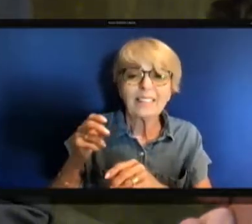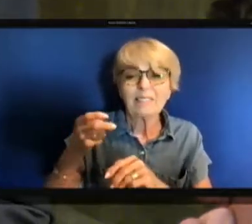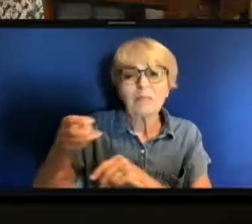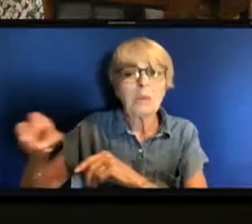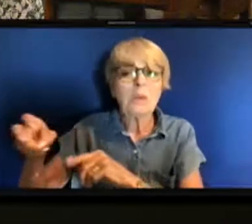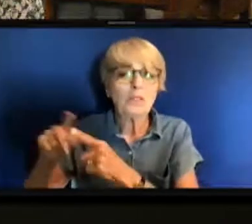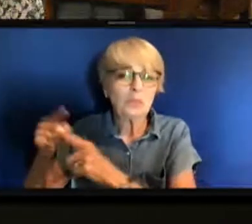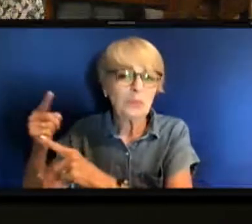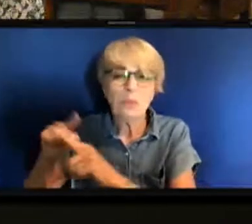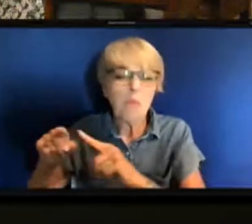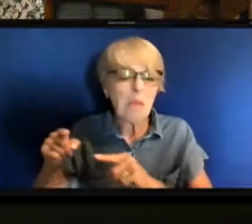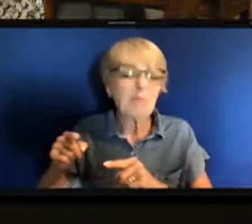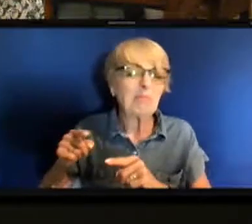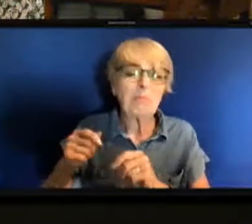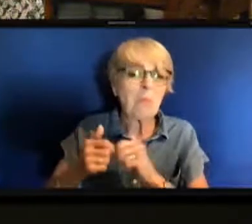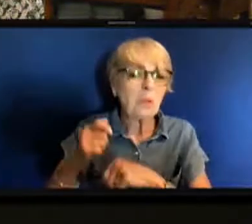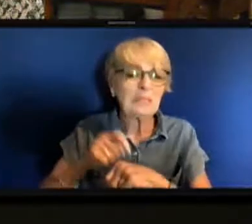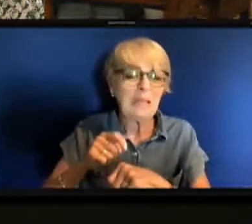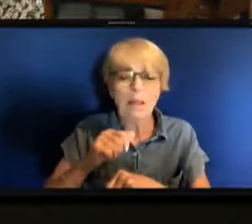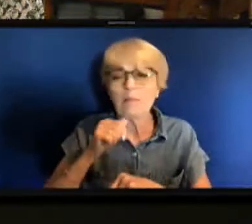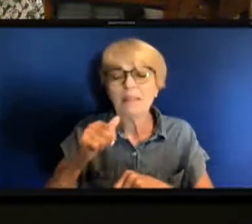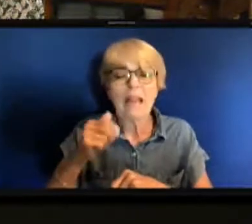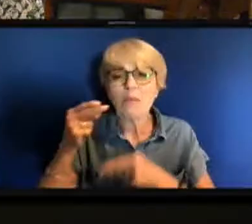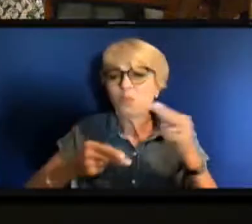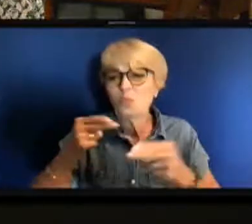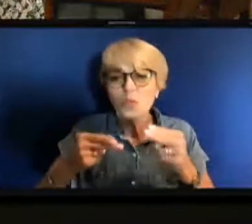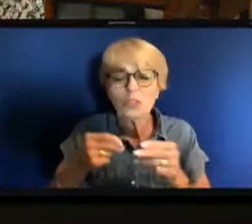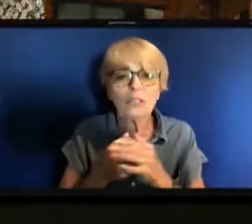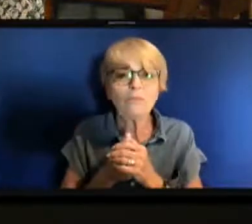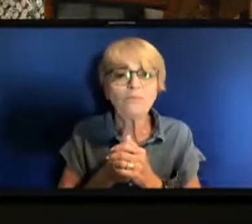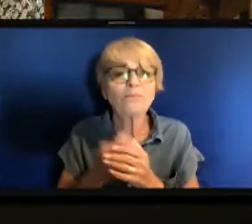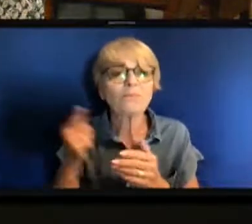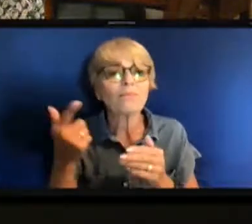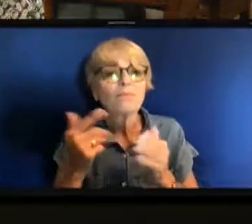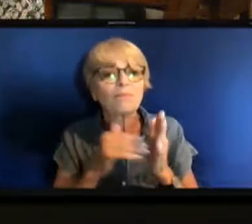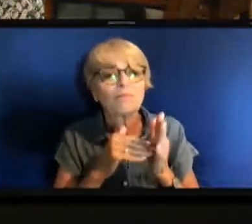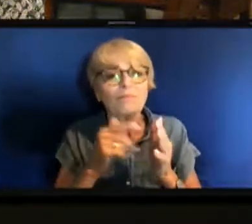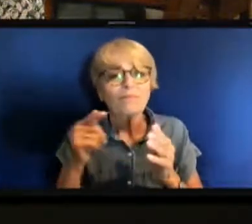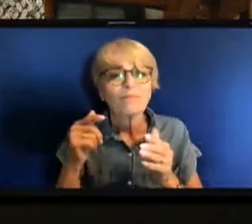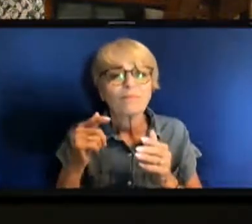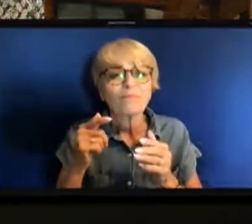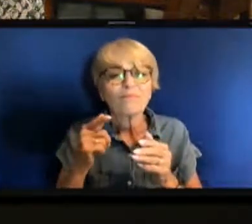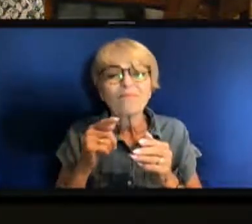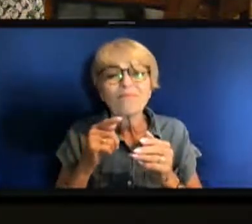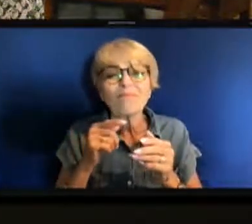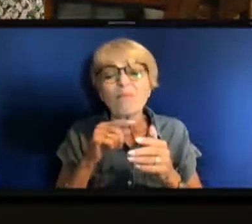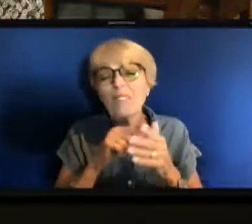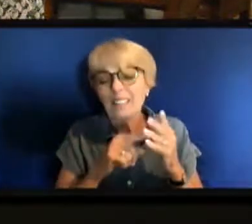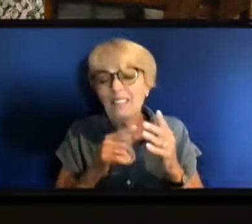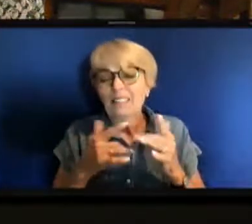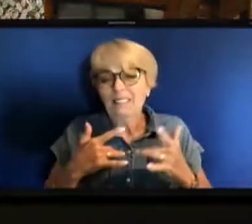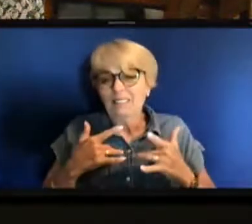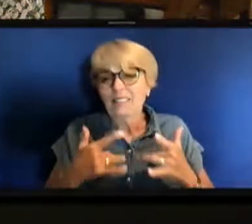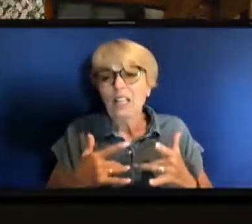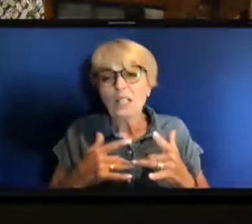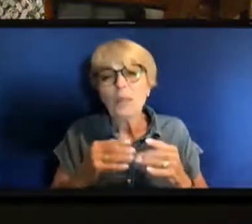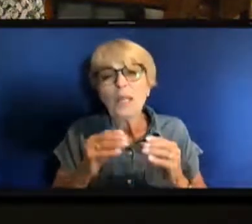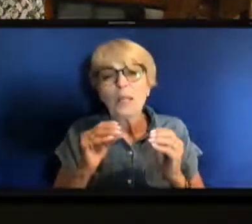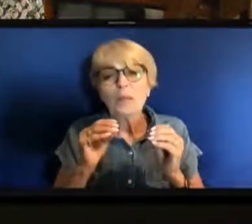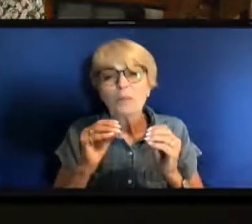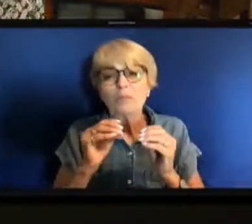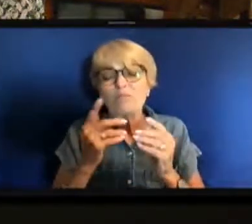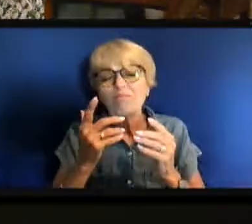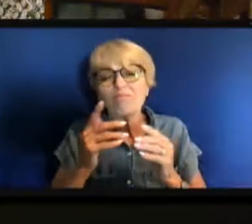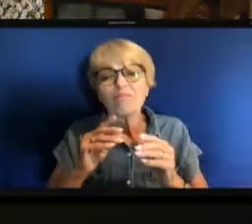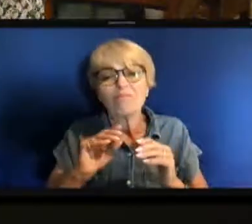And many of them are, by volume, again, they're often fairly straightforward, right? The legal